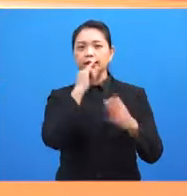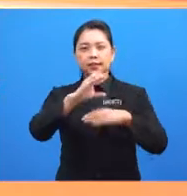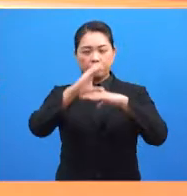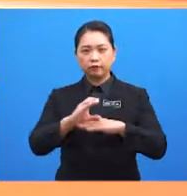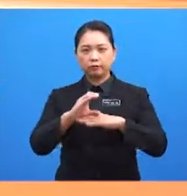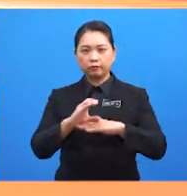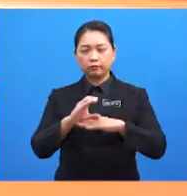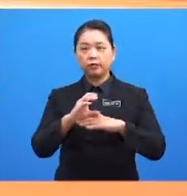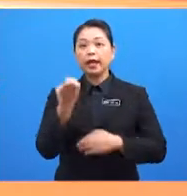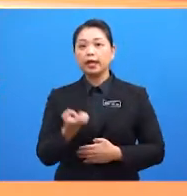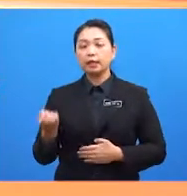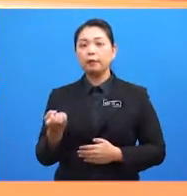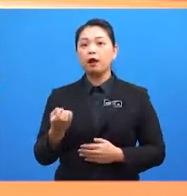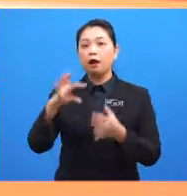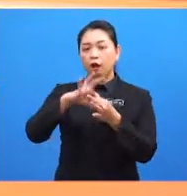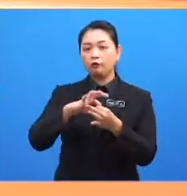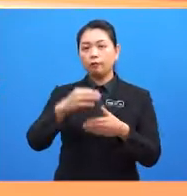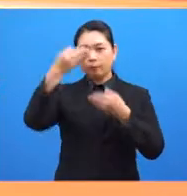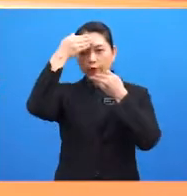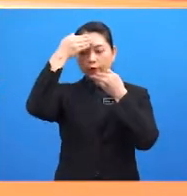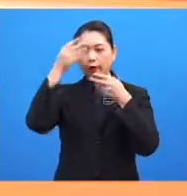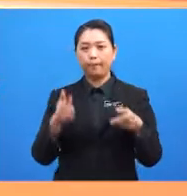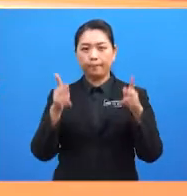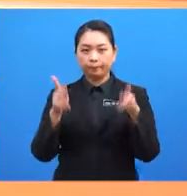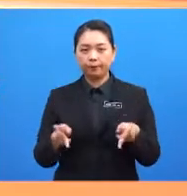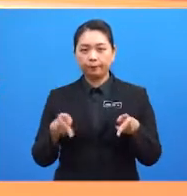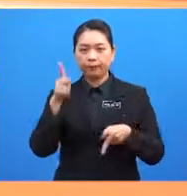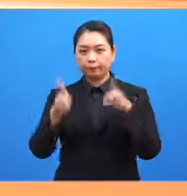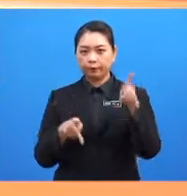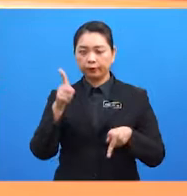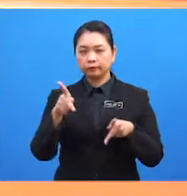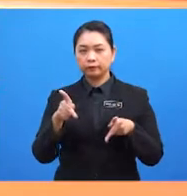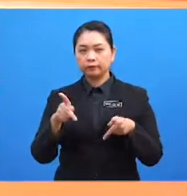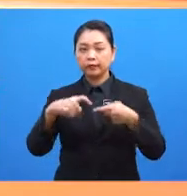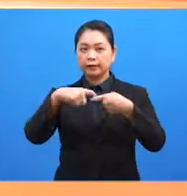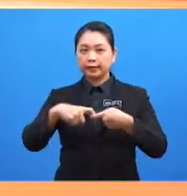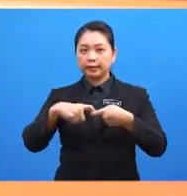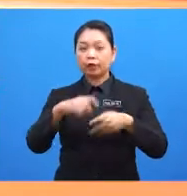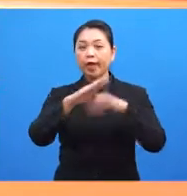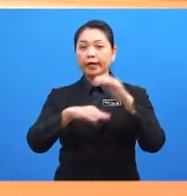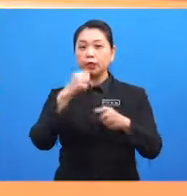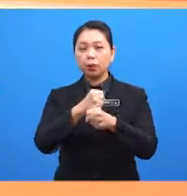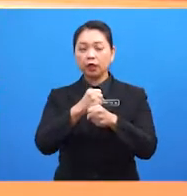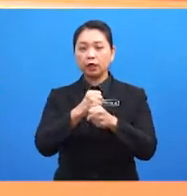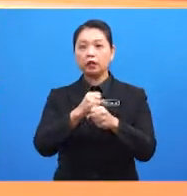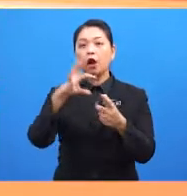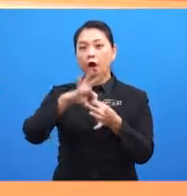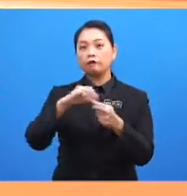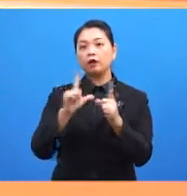elements of the Moroccan people related to gestures and creative handiwork of the local